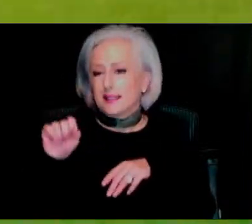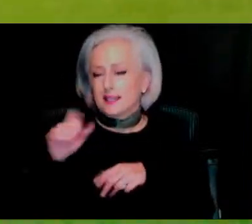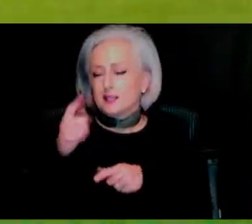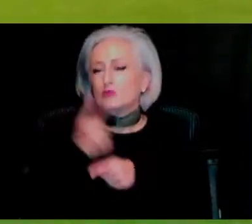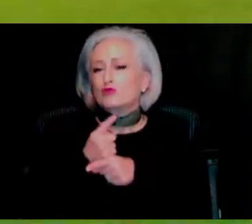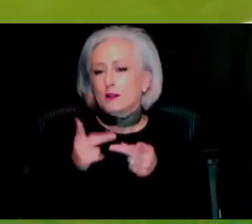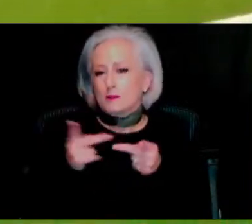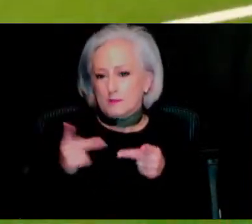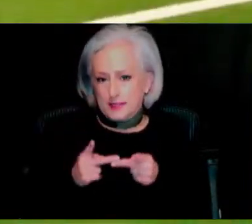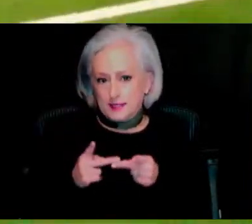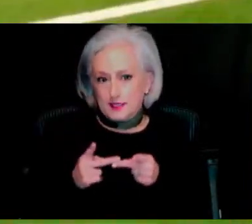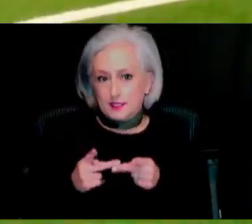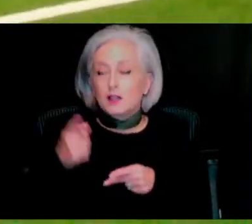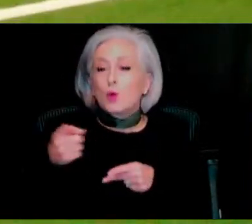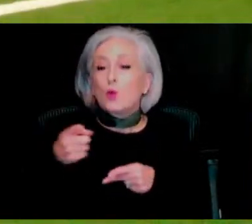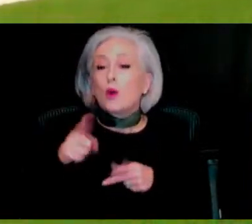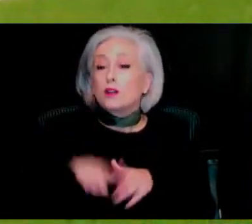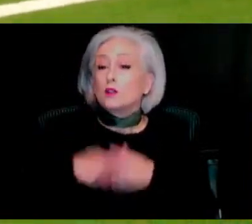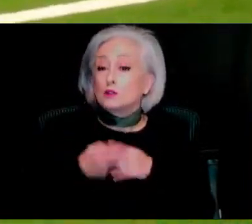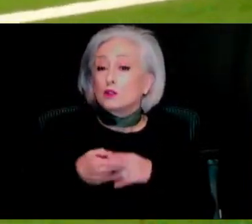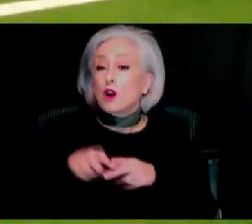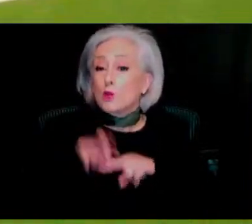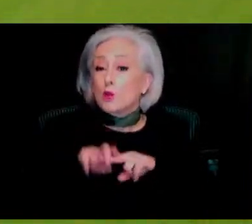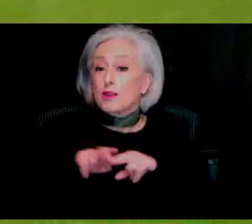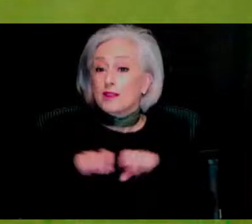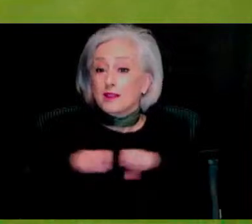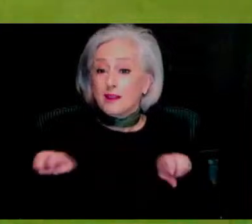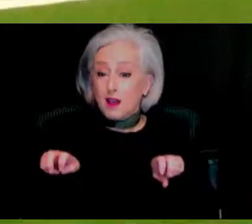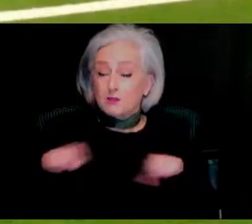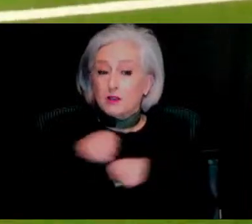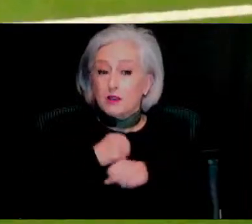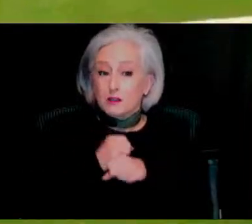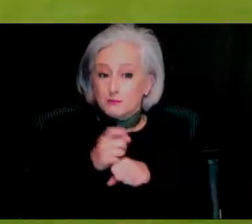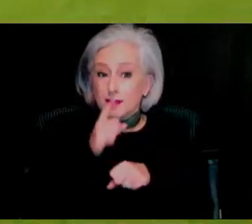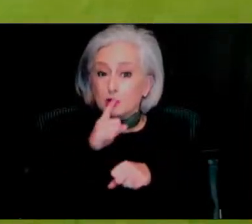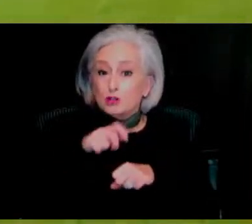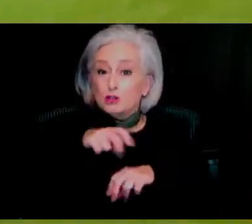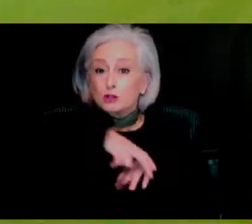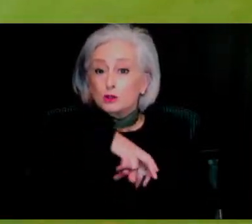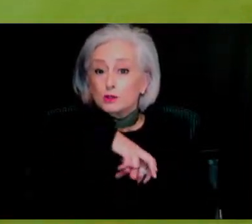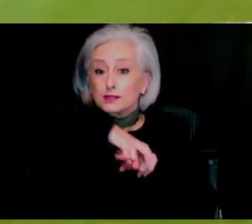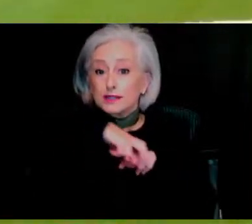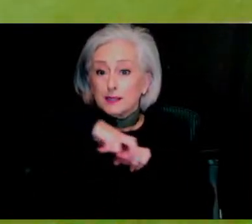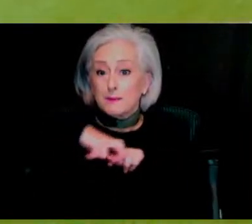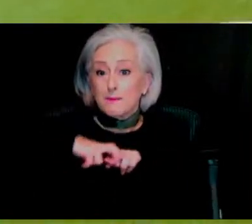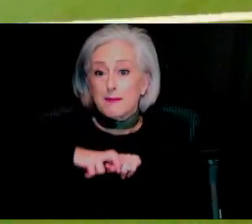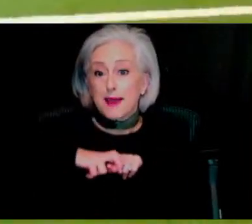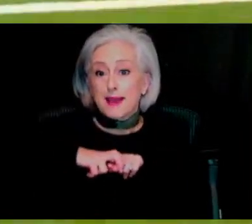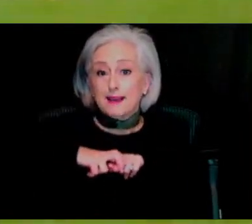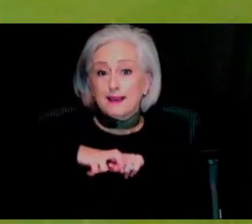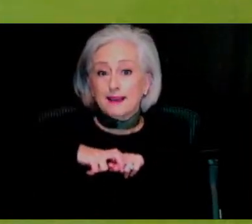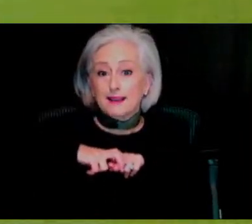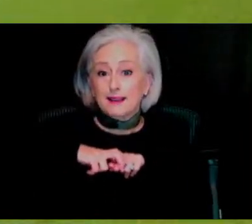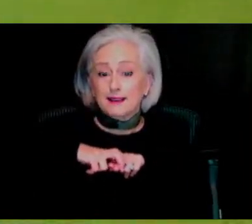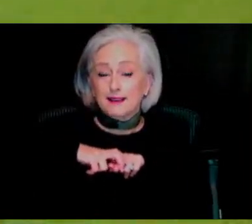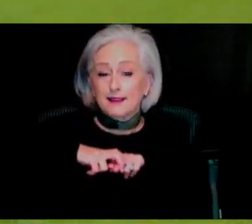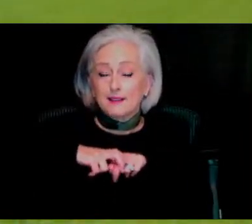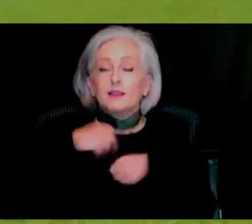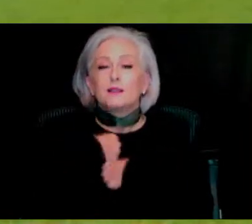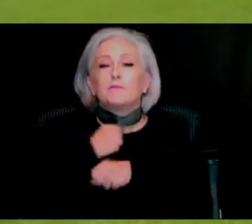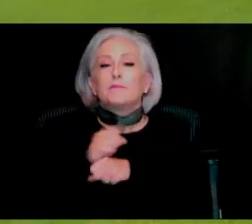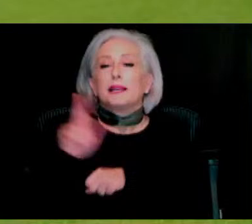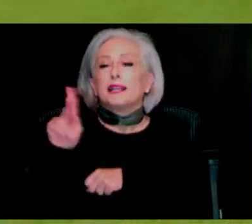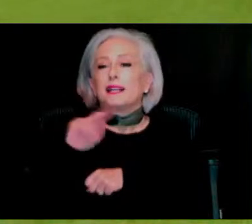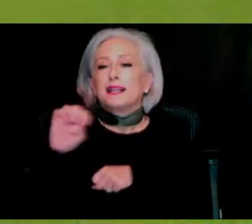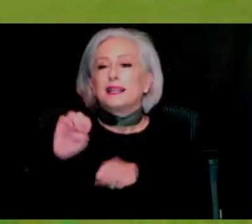started, actually gives you that goal of making sure you sit back in your hips and that keeps your knees at a safe position so that we're not